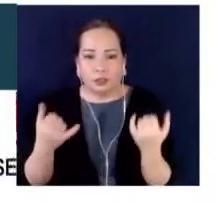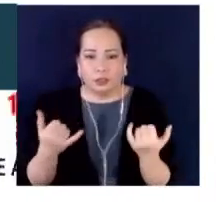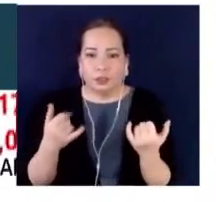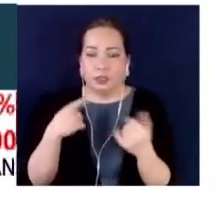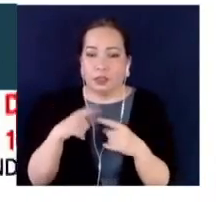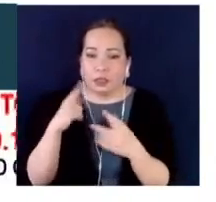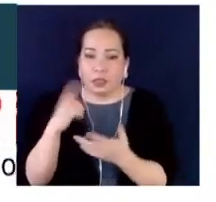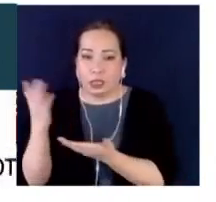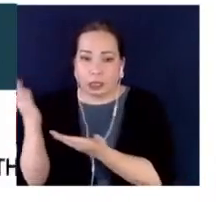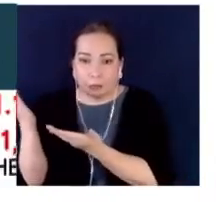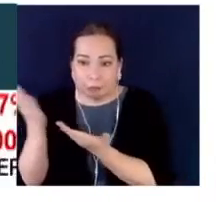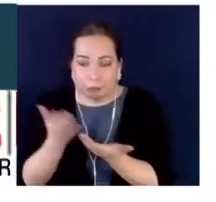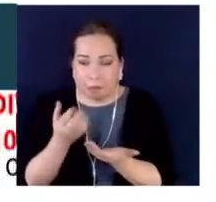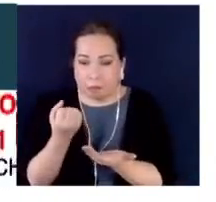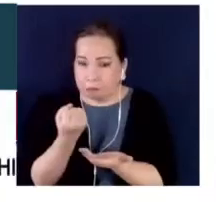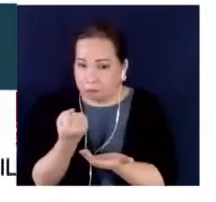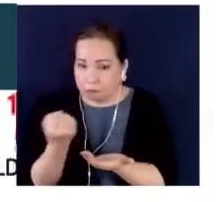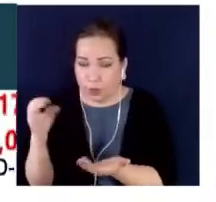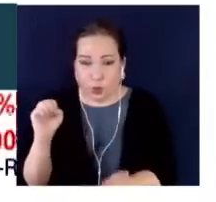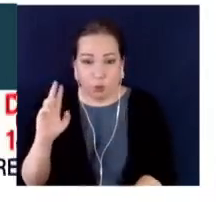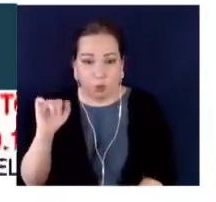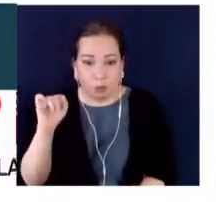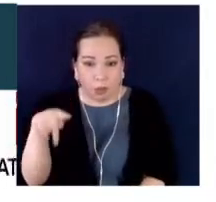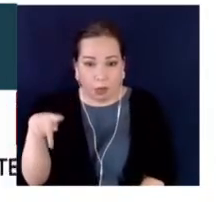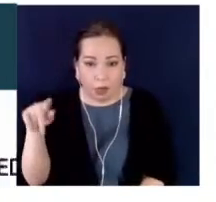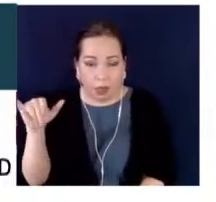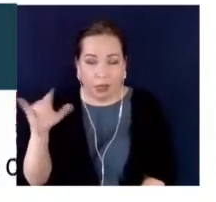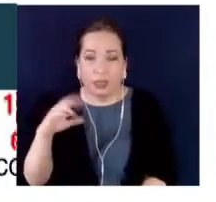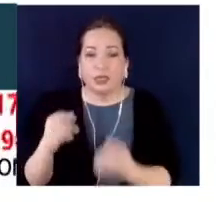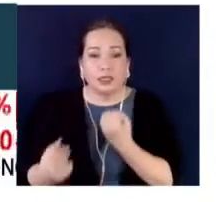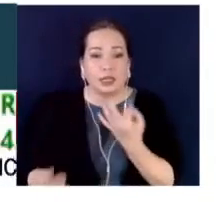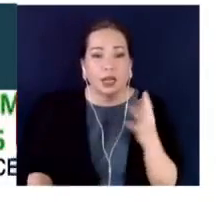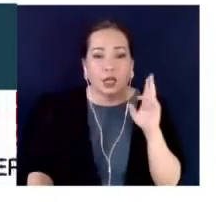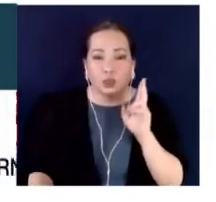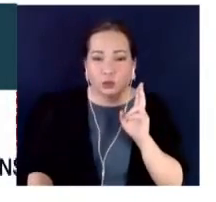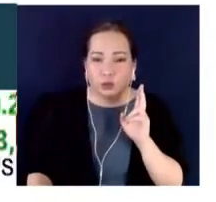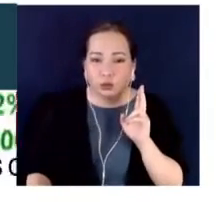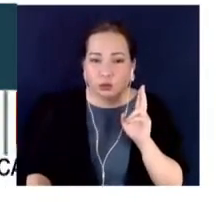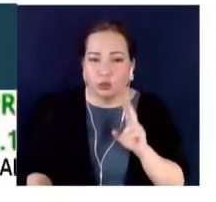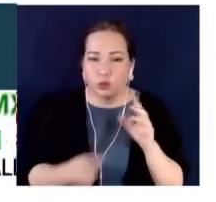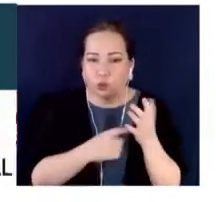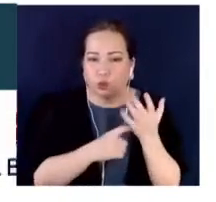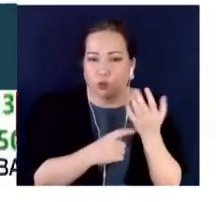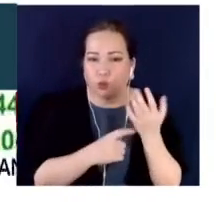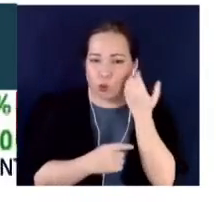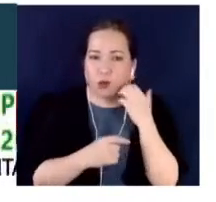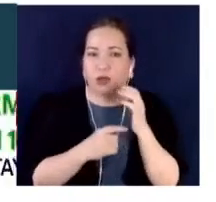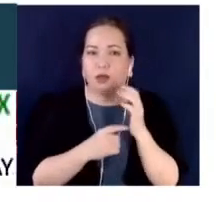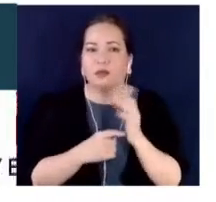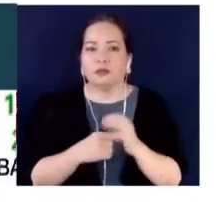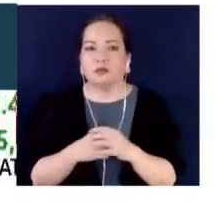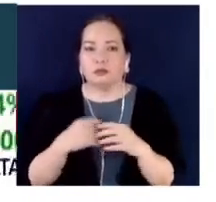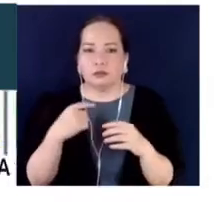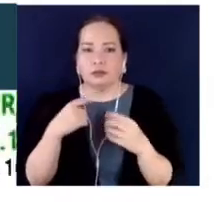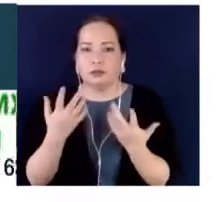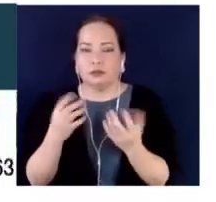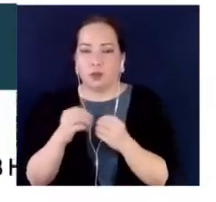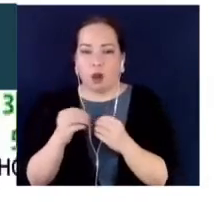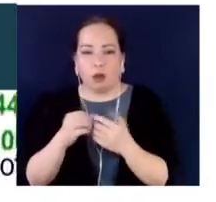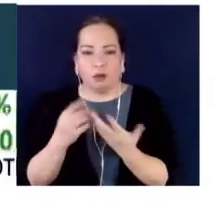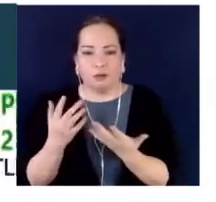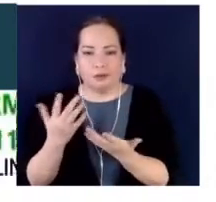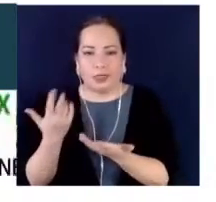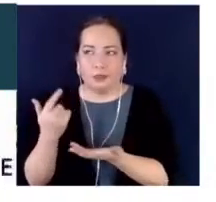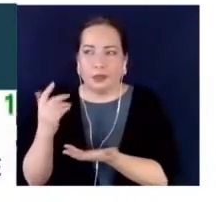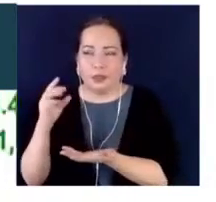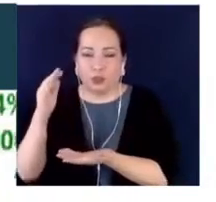demand thing. So there's fairly an increase in the demand, and so the supply has gone down. So,